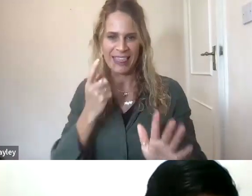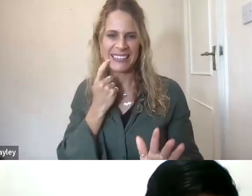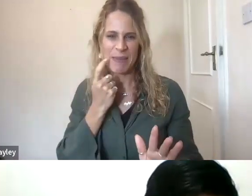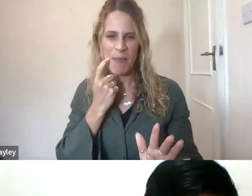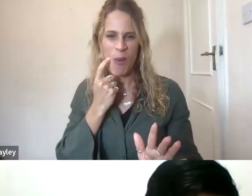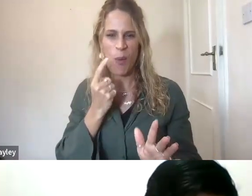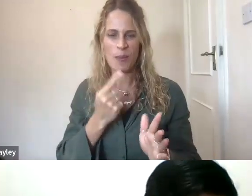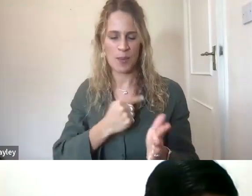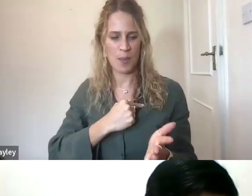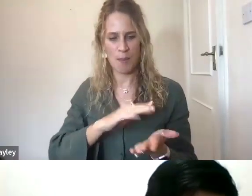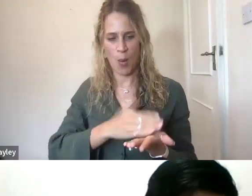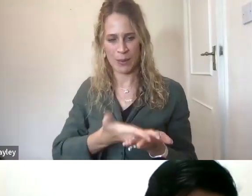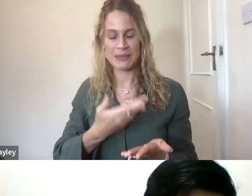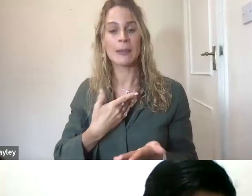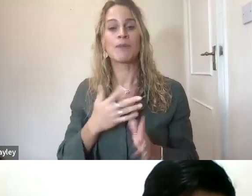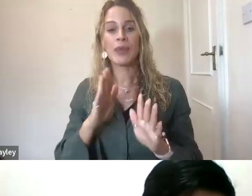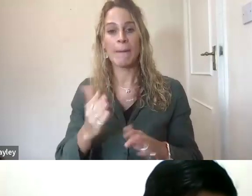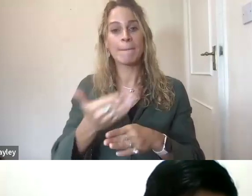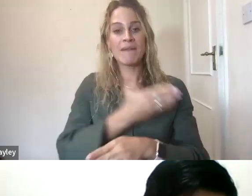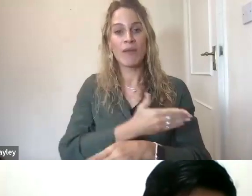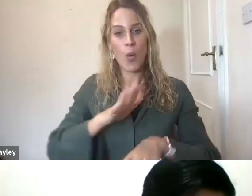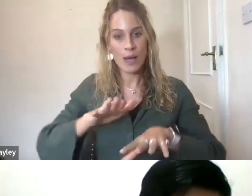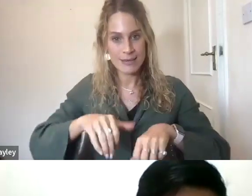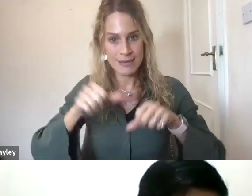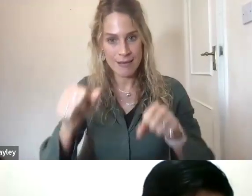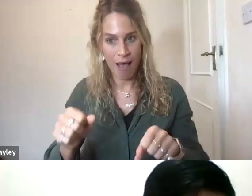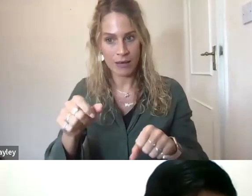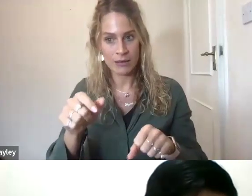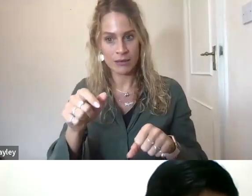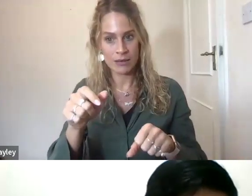I'd like to share for some of our readers.